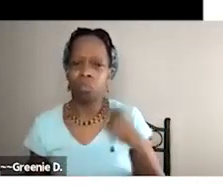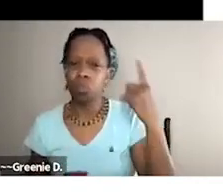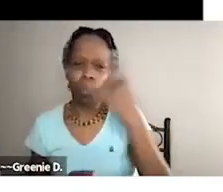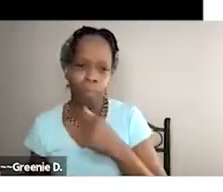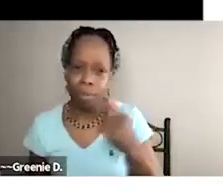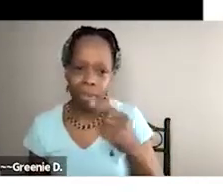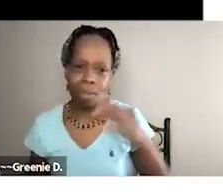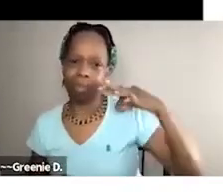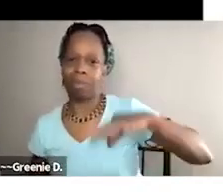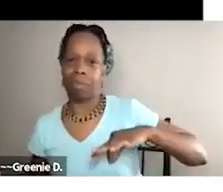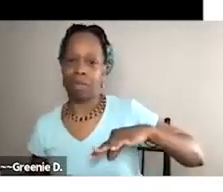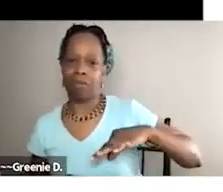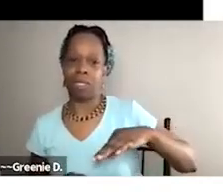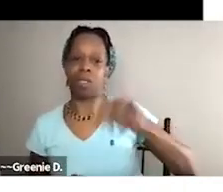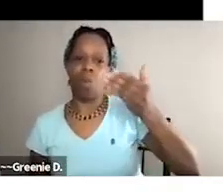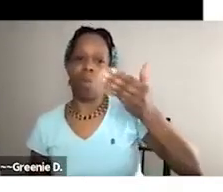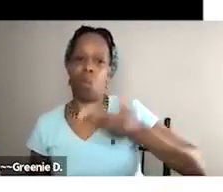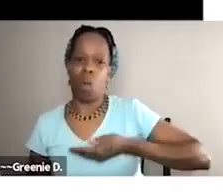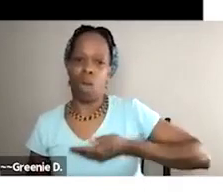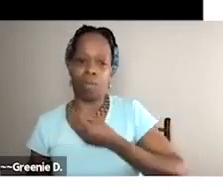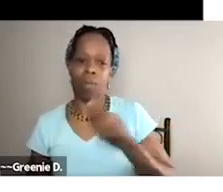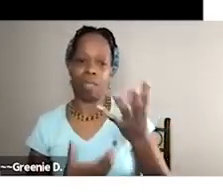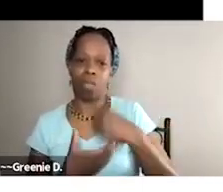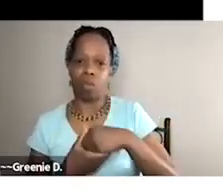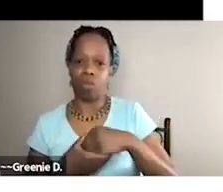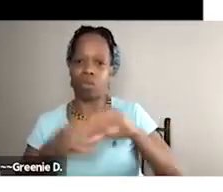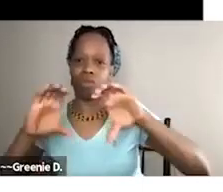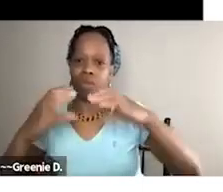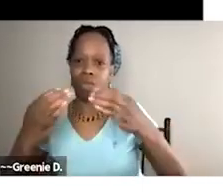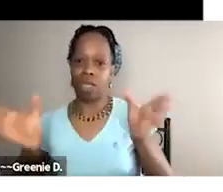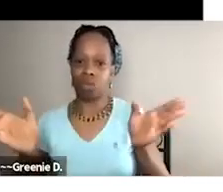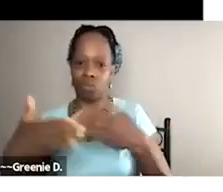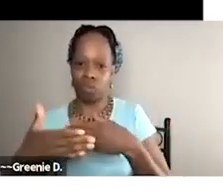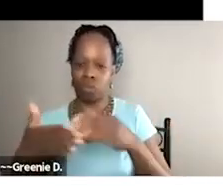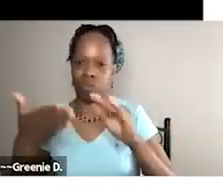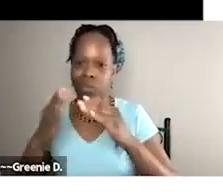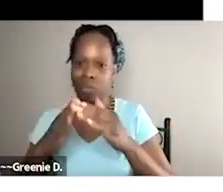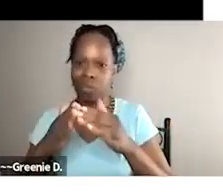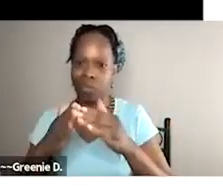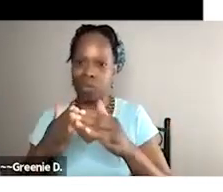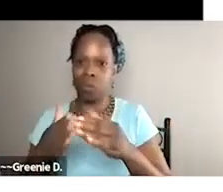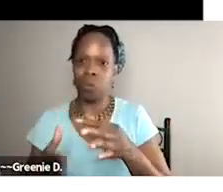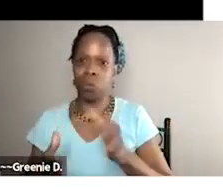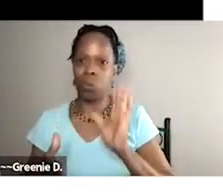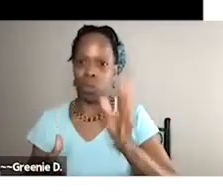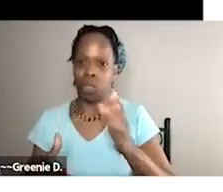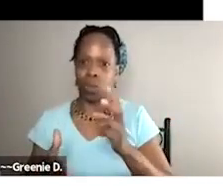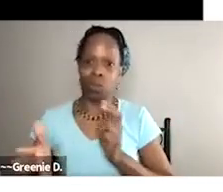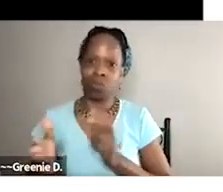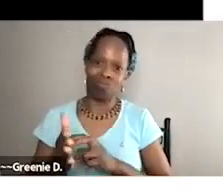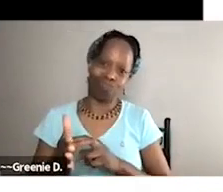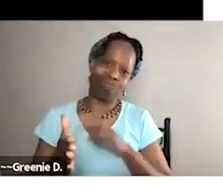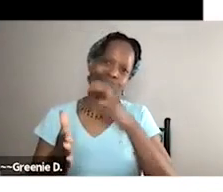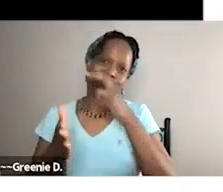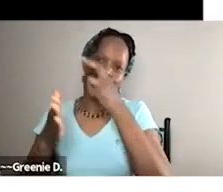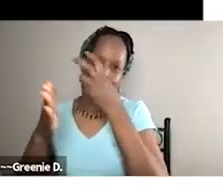and inclusive classroom community? So we're about to take a little deep dive into that. So the